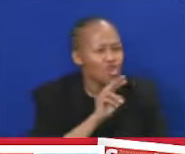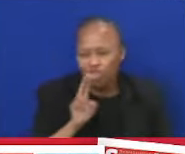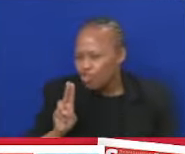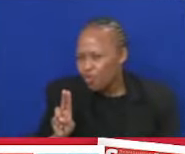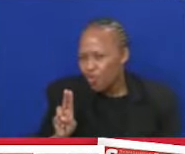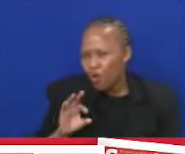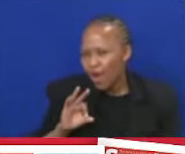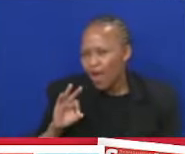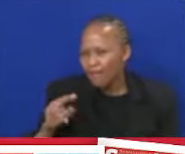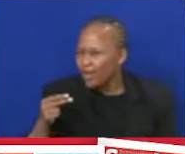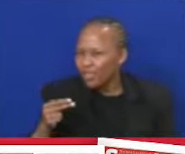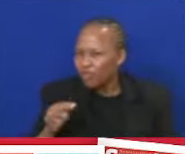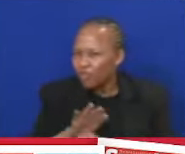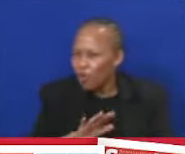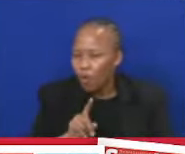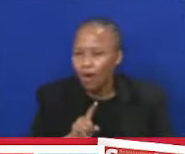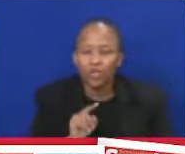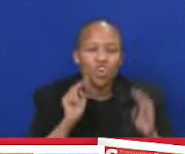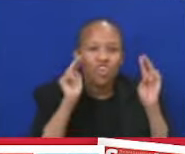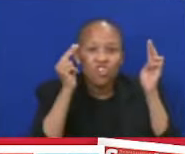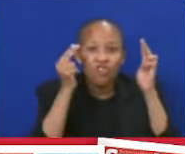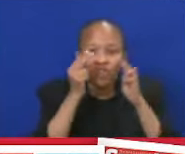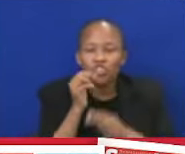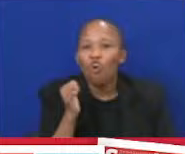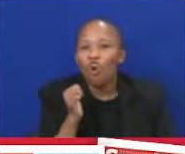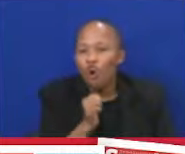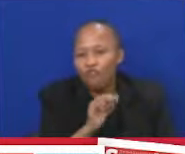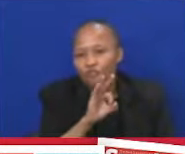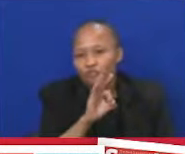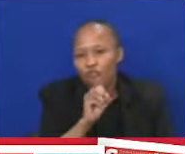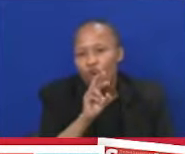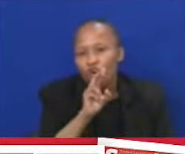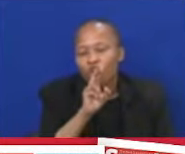University of Fort Hare Commissioners.